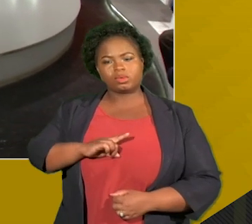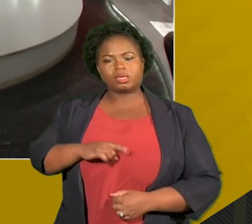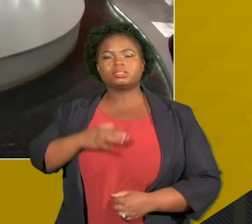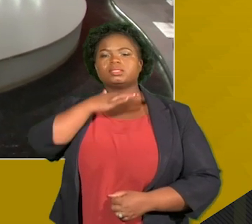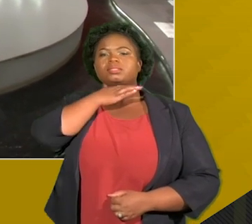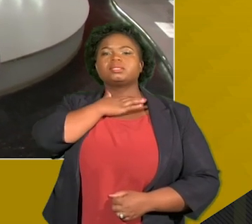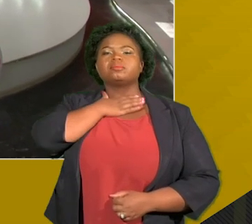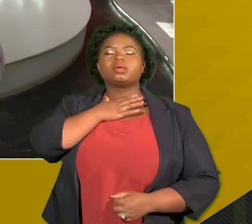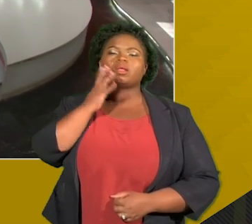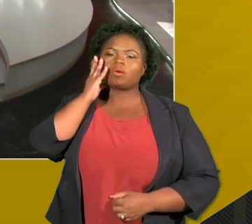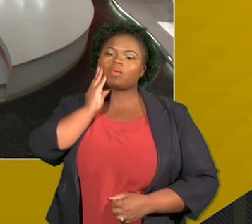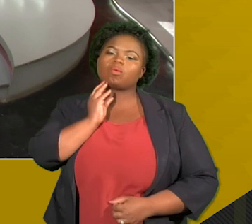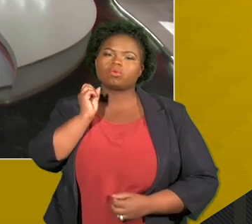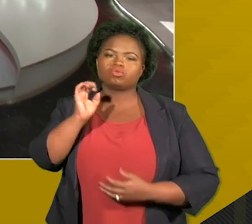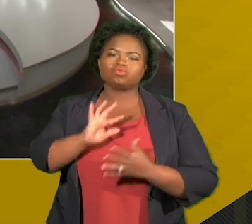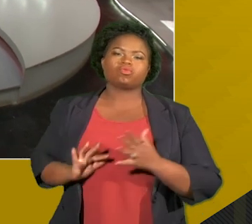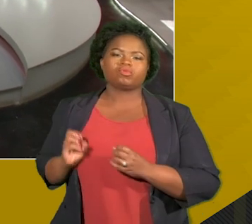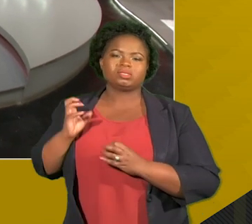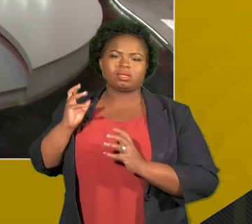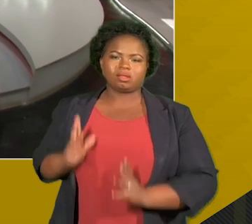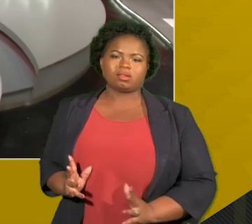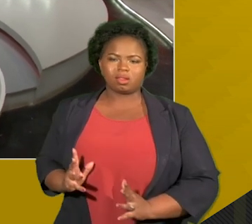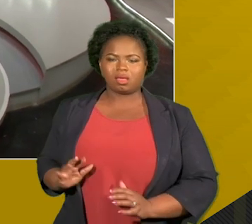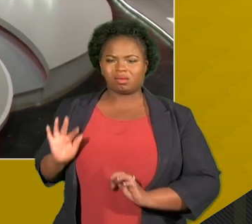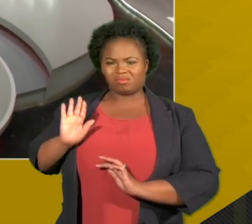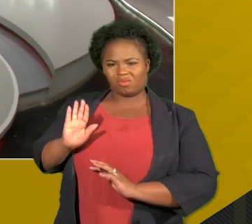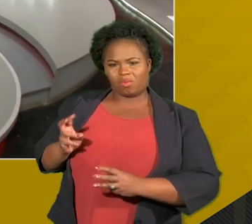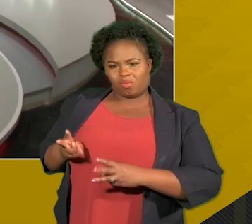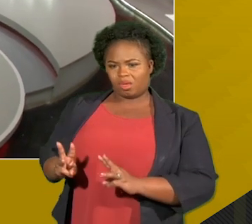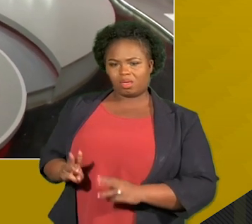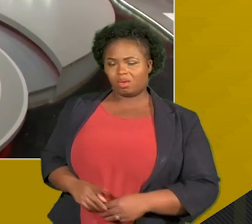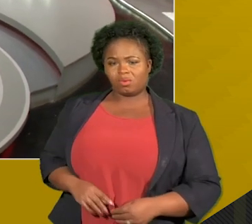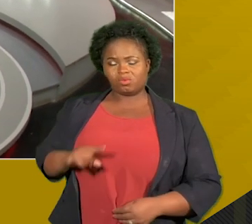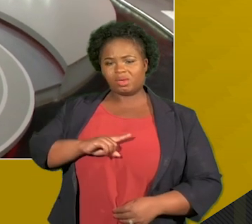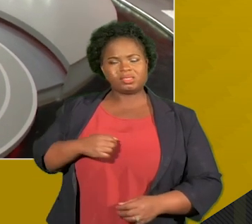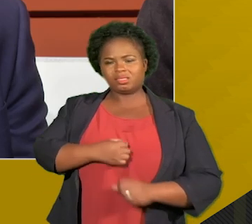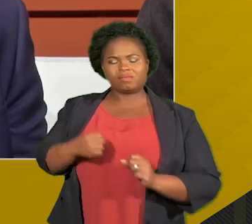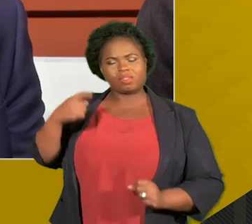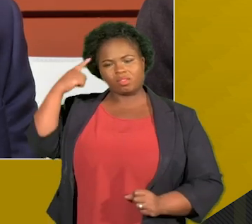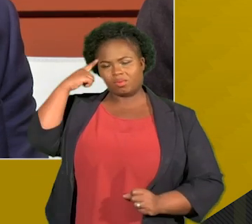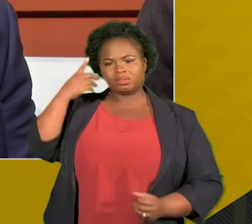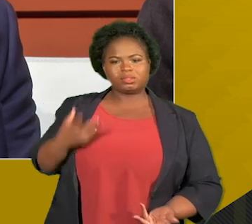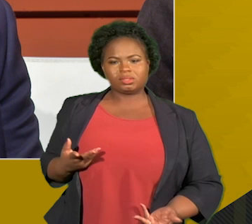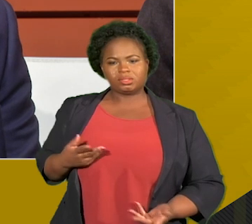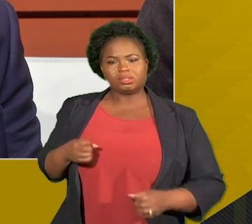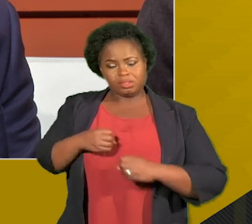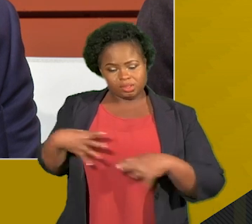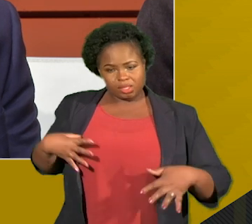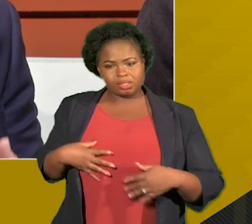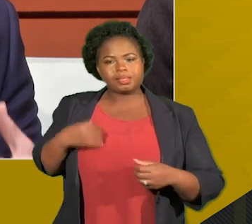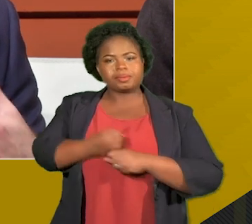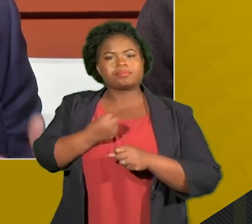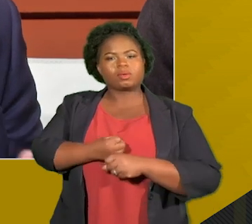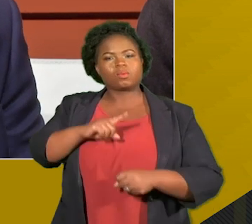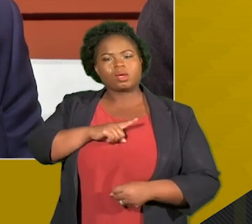Indebele Gogo storyteller. Mm. She didn't make it because she even thought there was a market. Mm. She started out making it